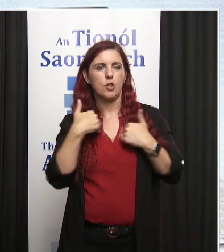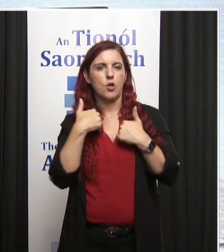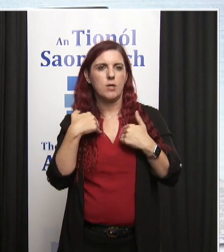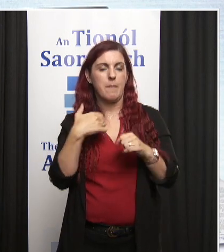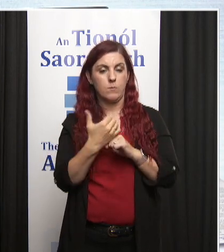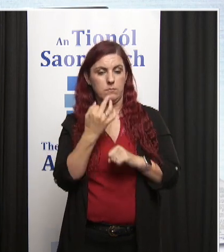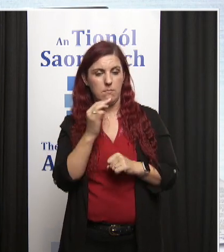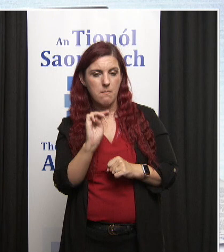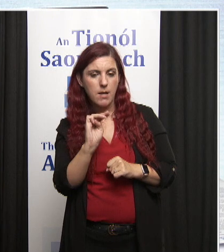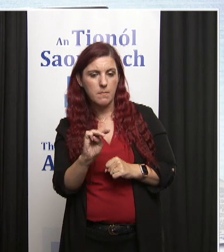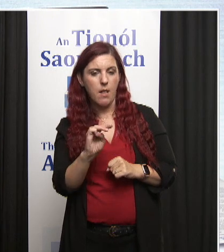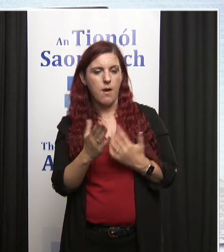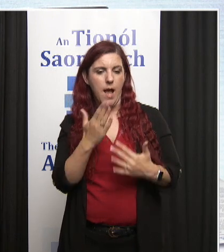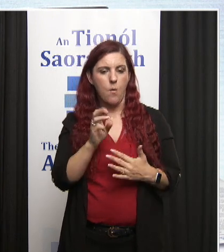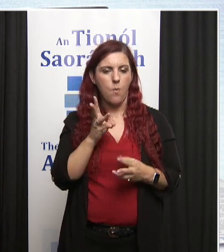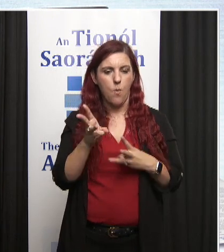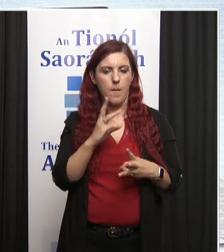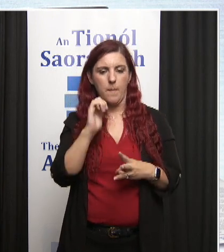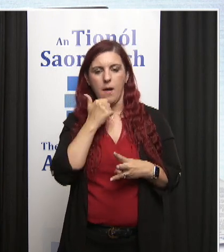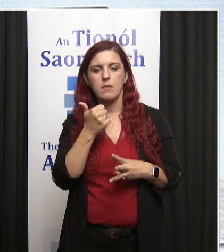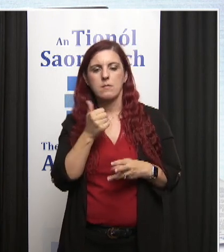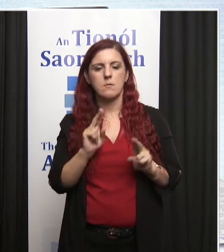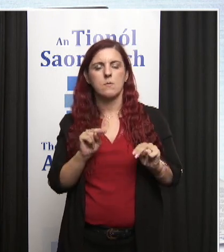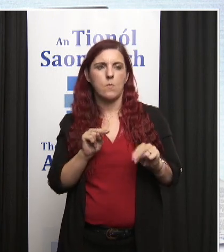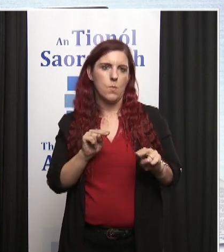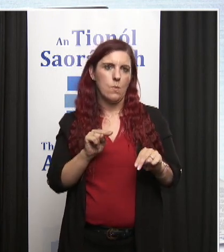practicality of how that might work, given it's so new.